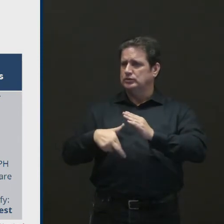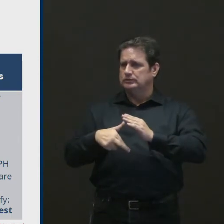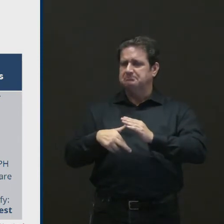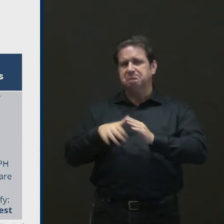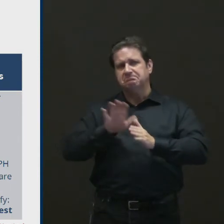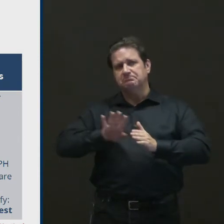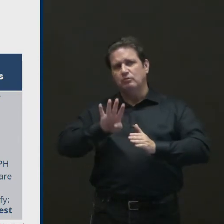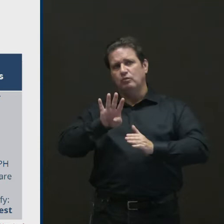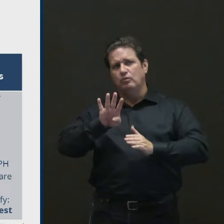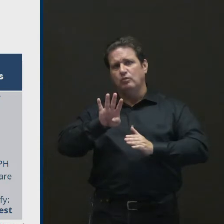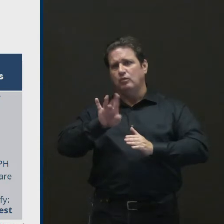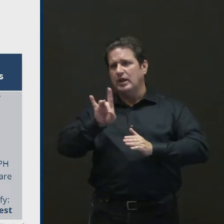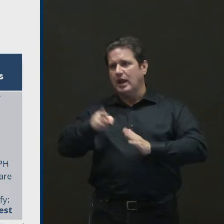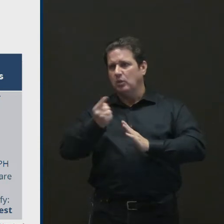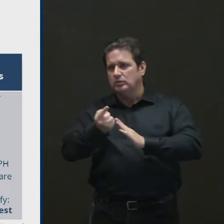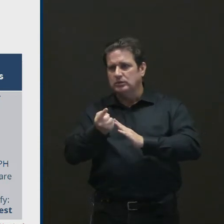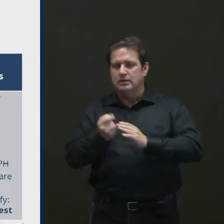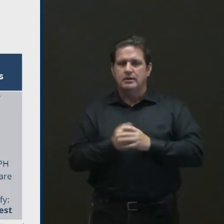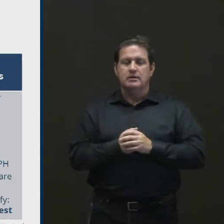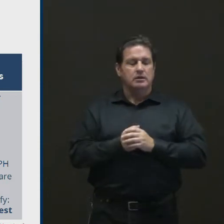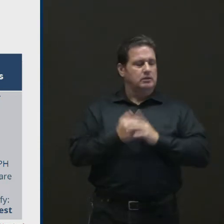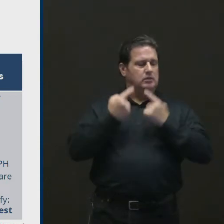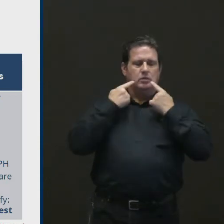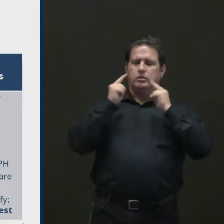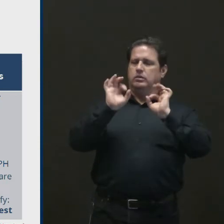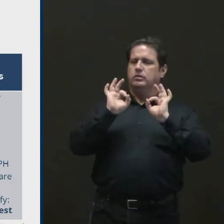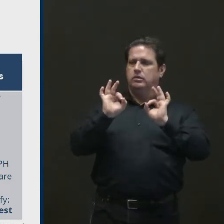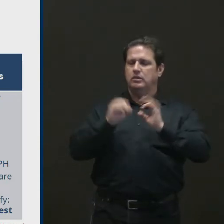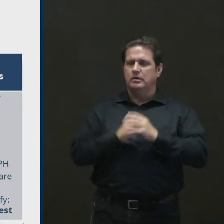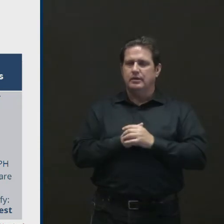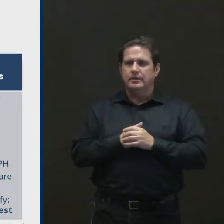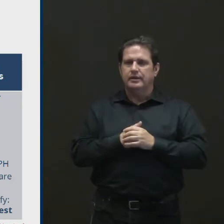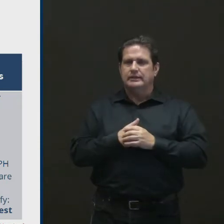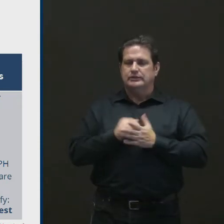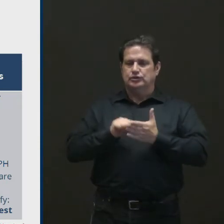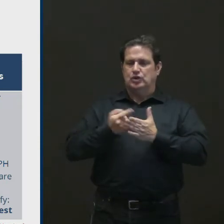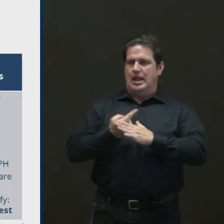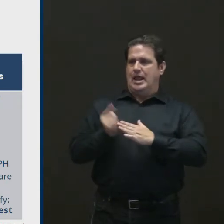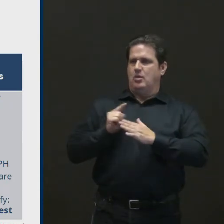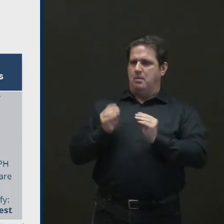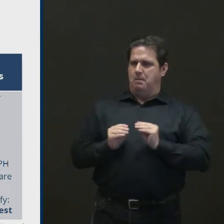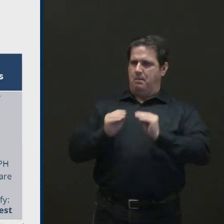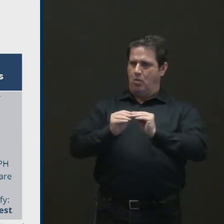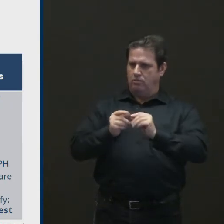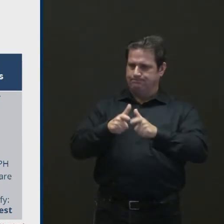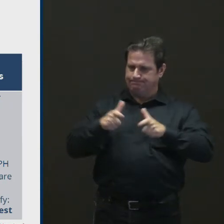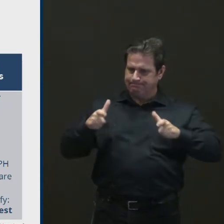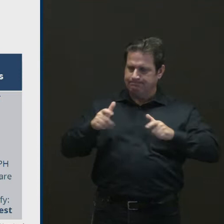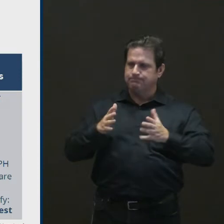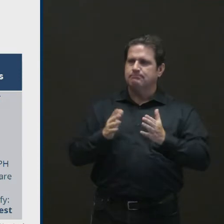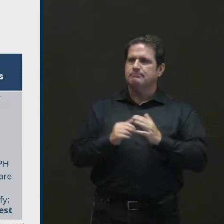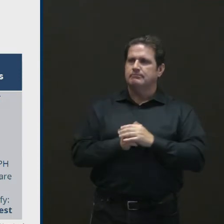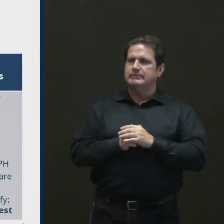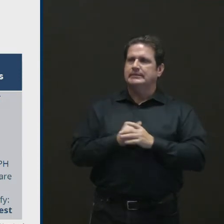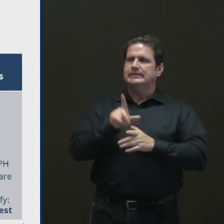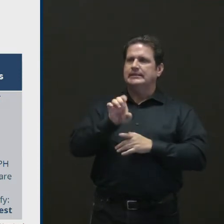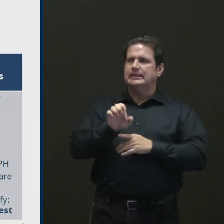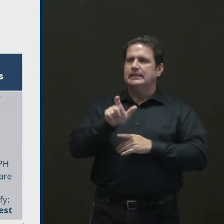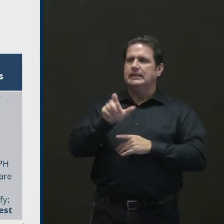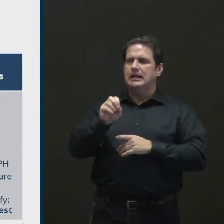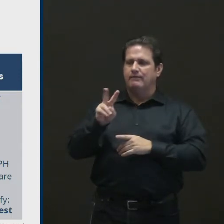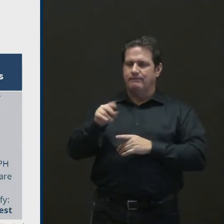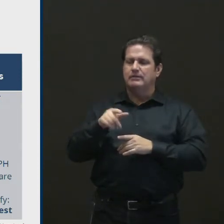approximately 48 hours. Had great success with that. We expanded that starting last week on the Get Tested